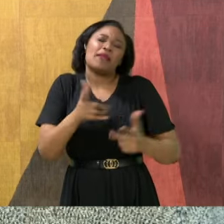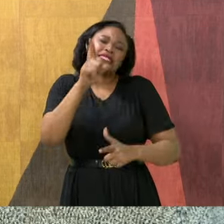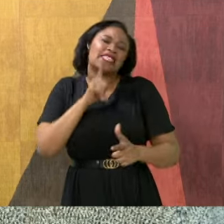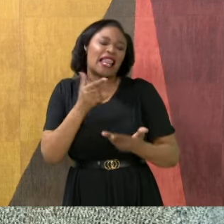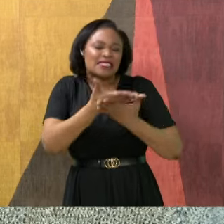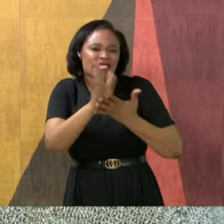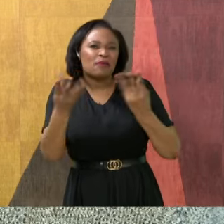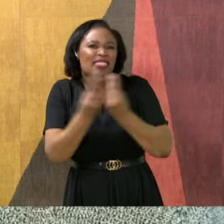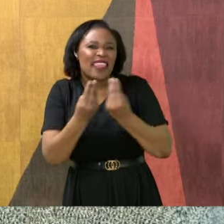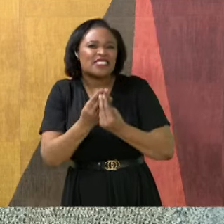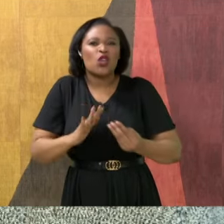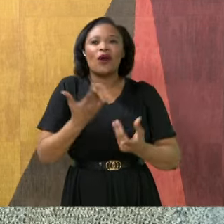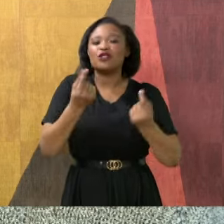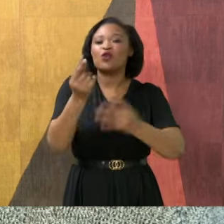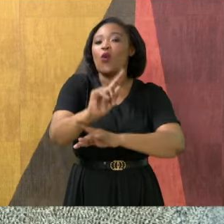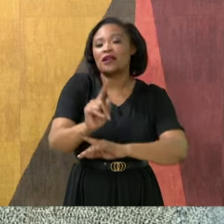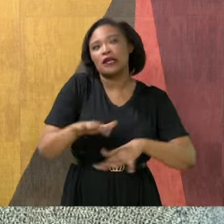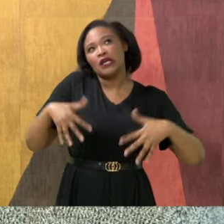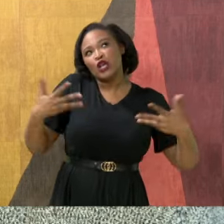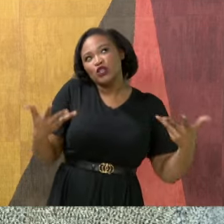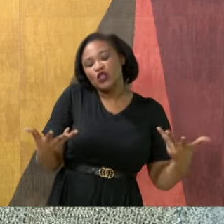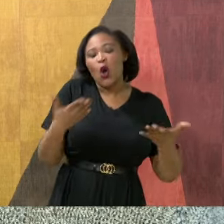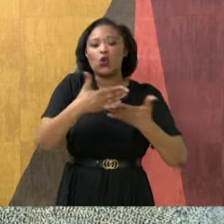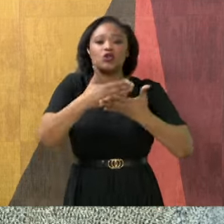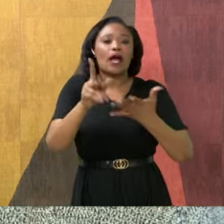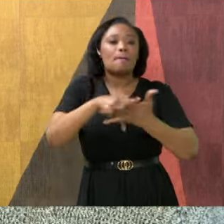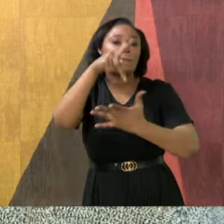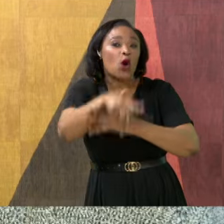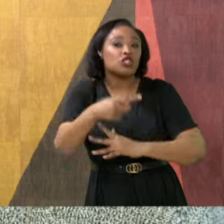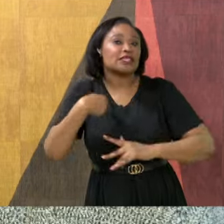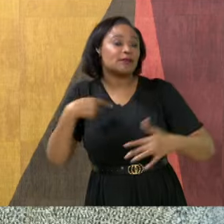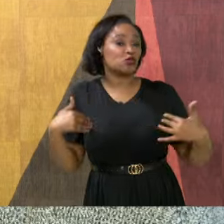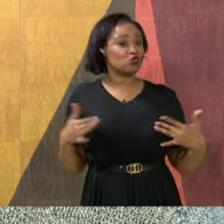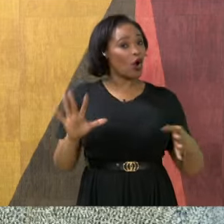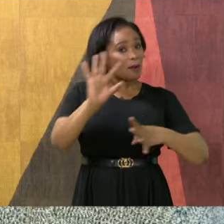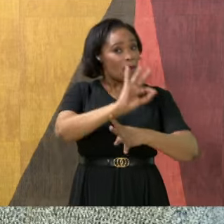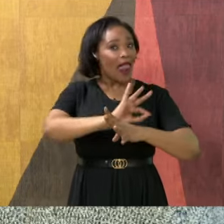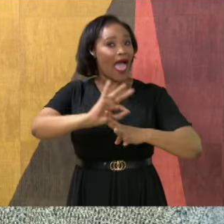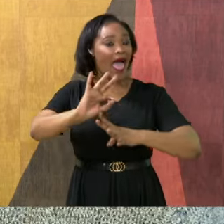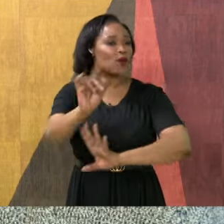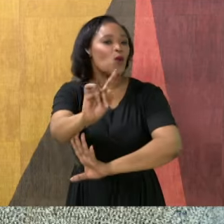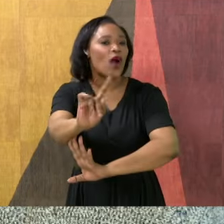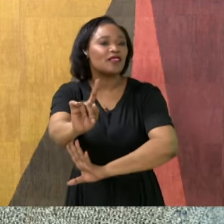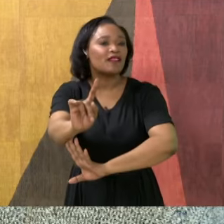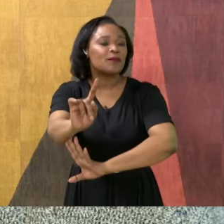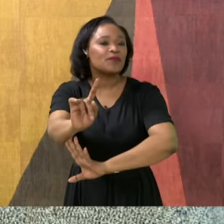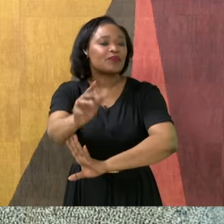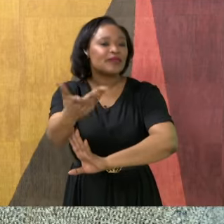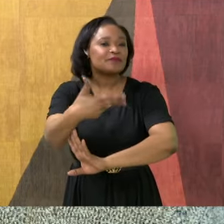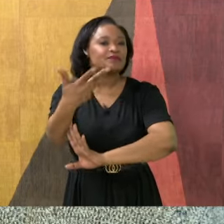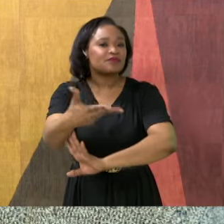to do? So some of the projects that I already have started planning out is with